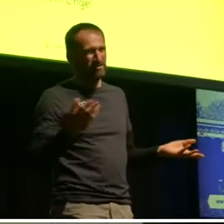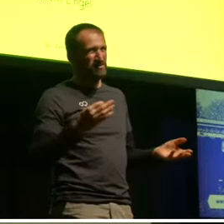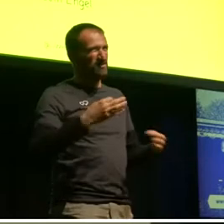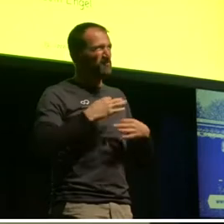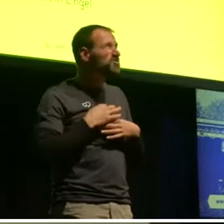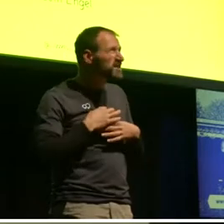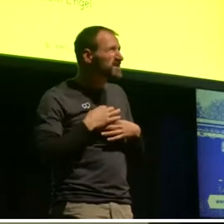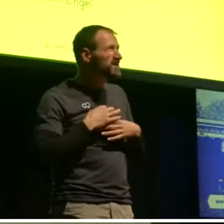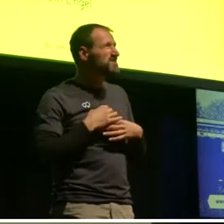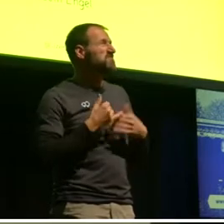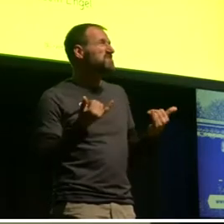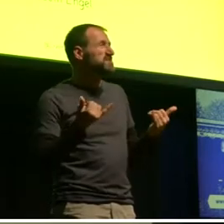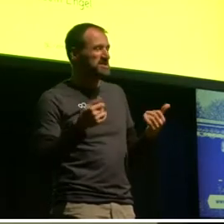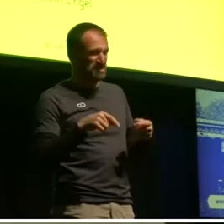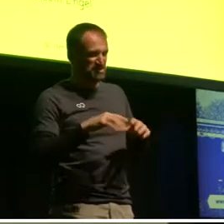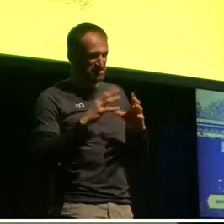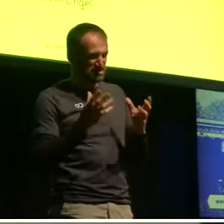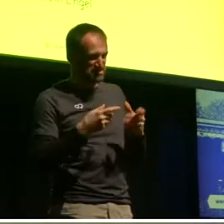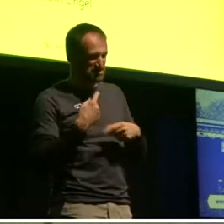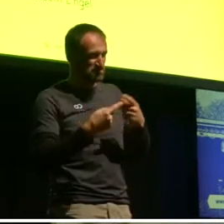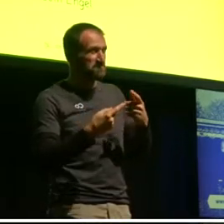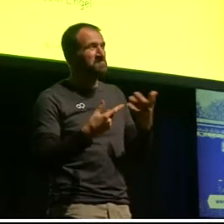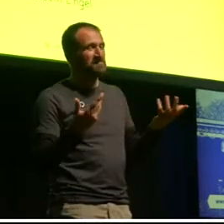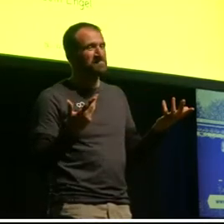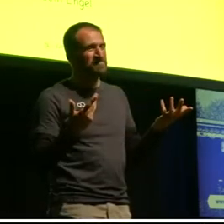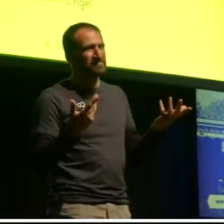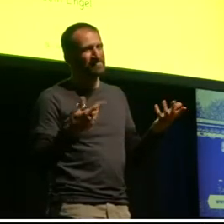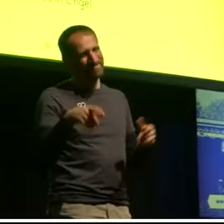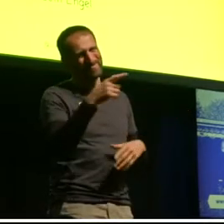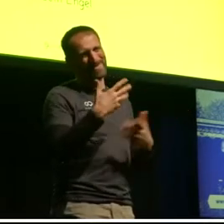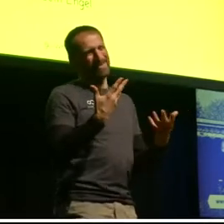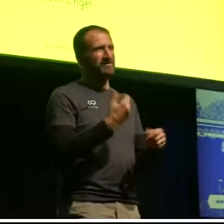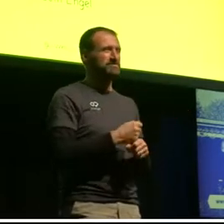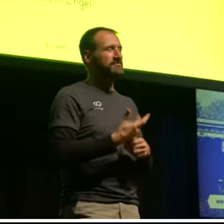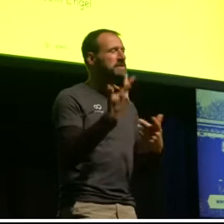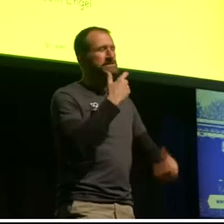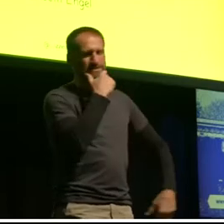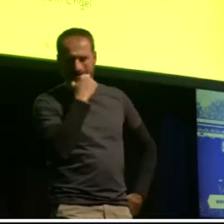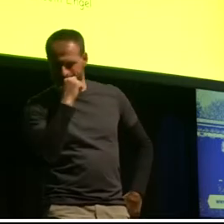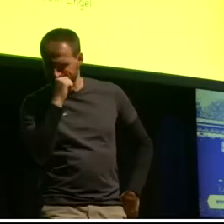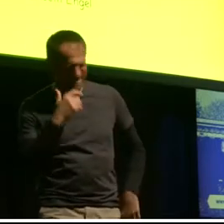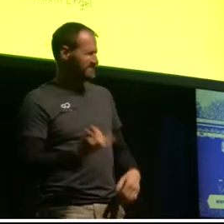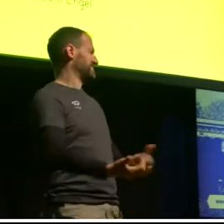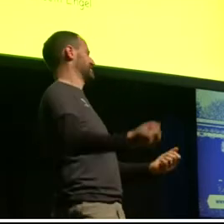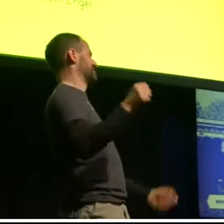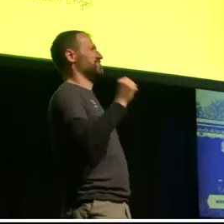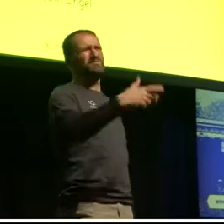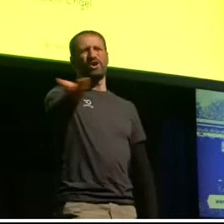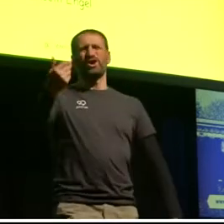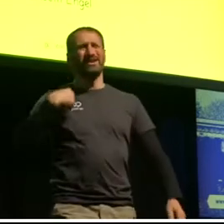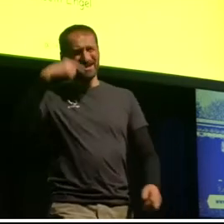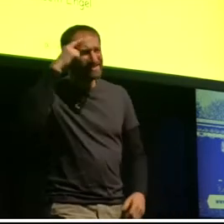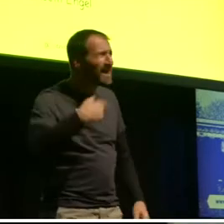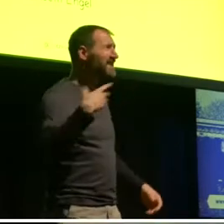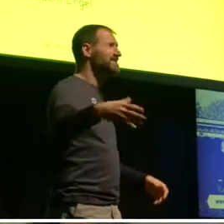all. So I started to, like, what you wander around, like, how could this be? Like, I thought there would